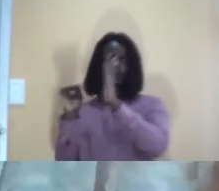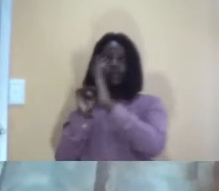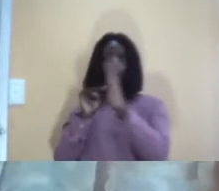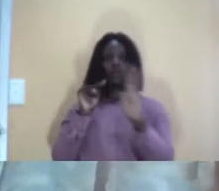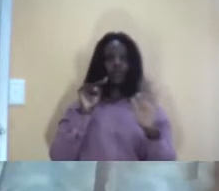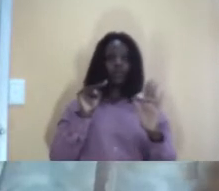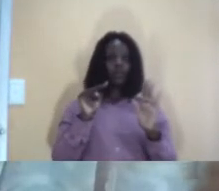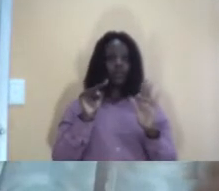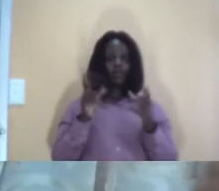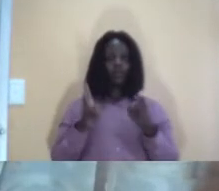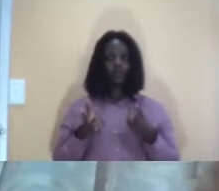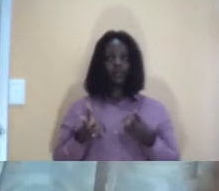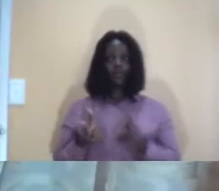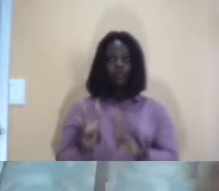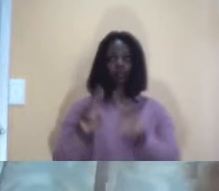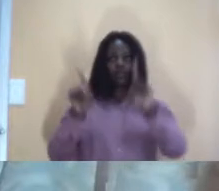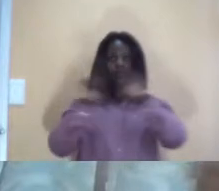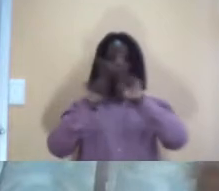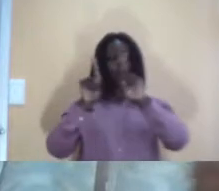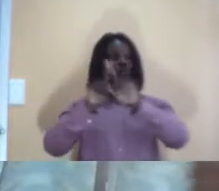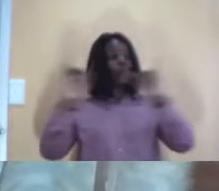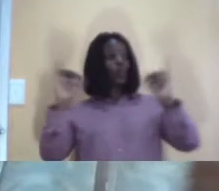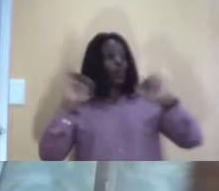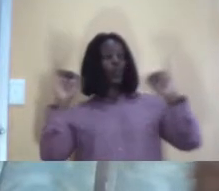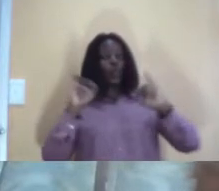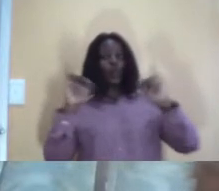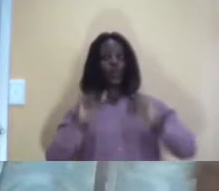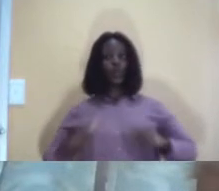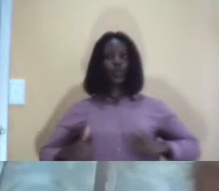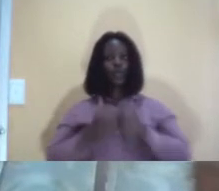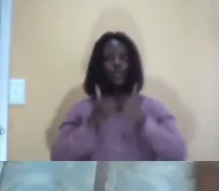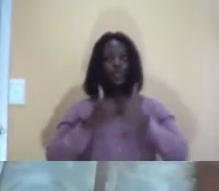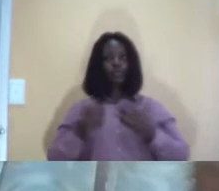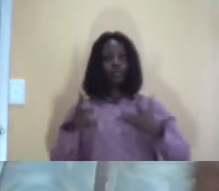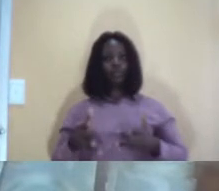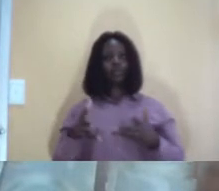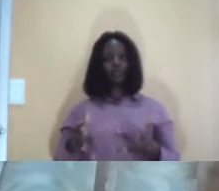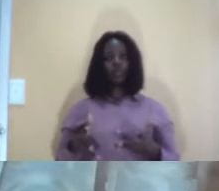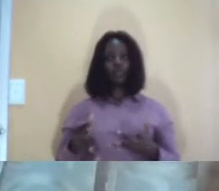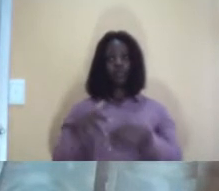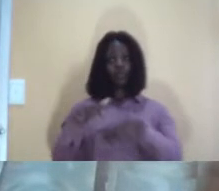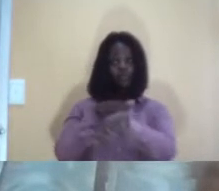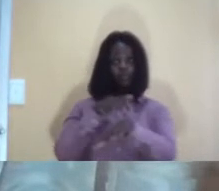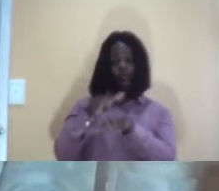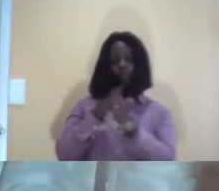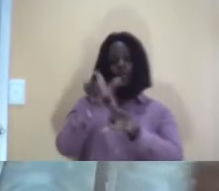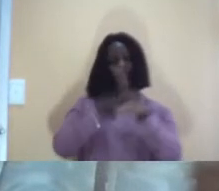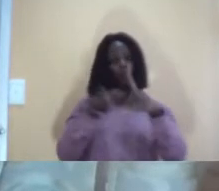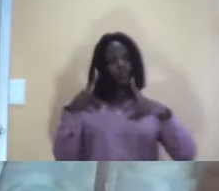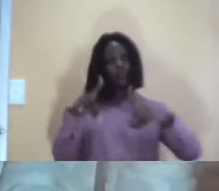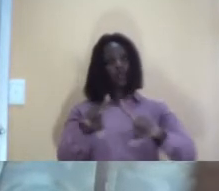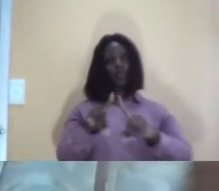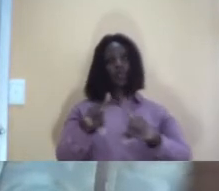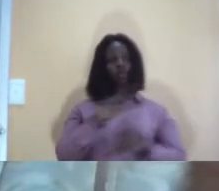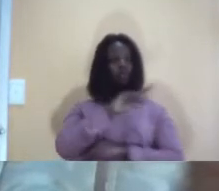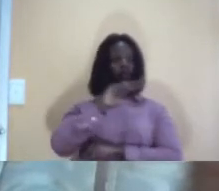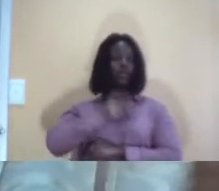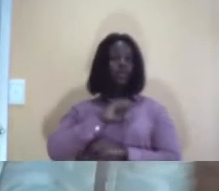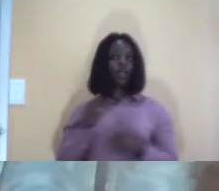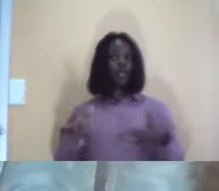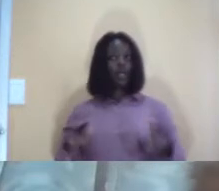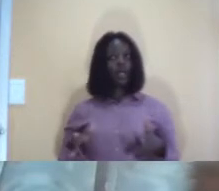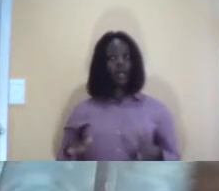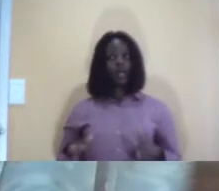impacts and the serious threats to this challenge poses on this sector. Chairperson, KZN is currently